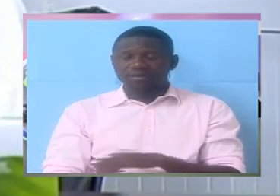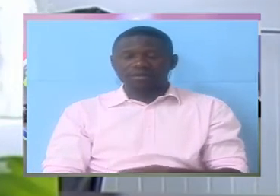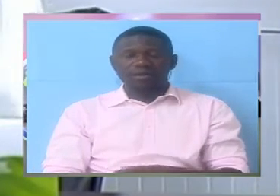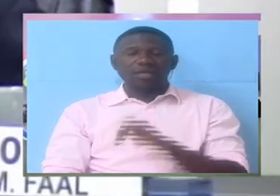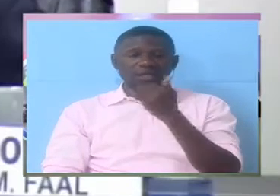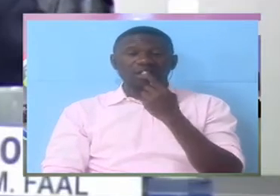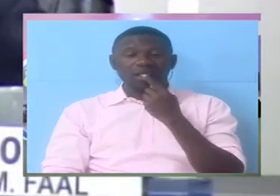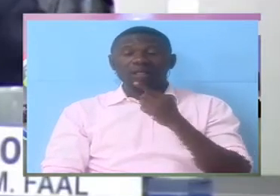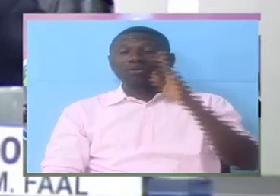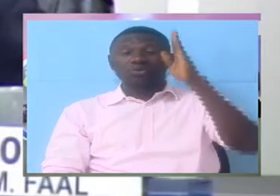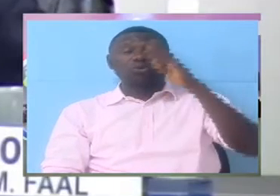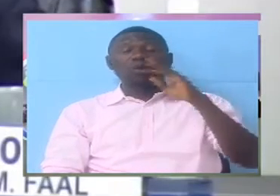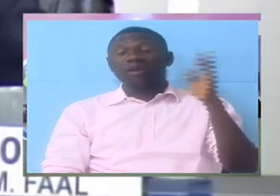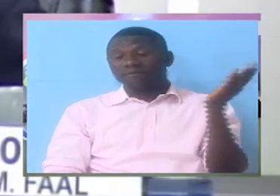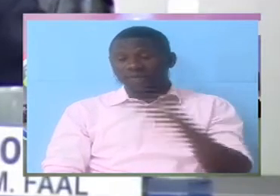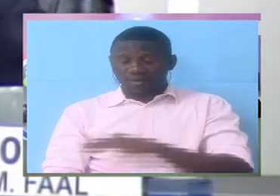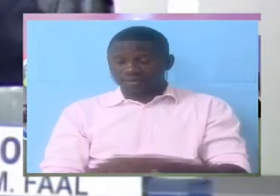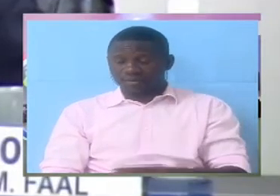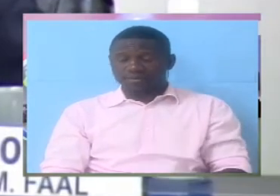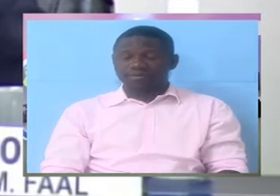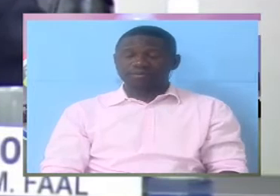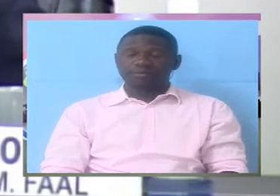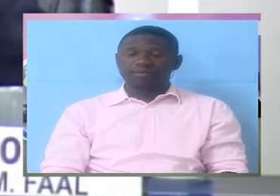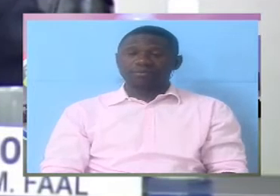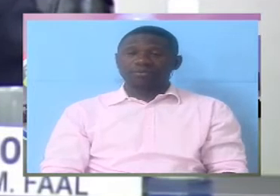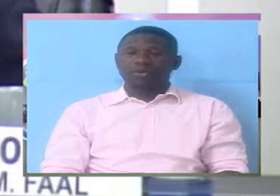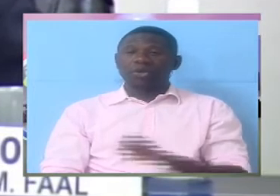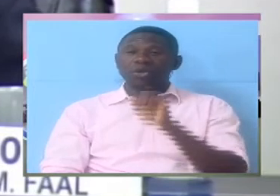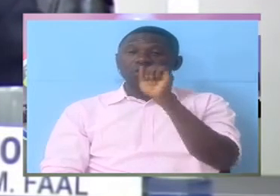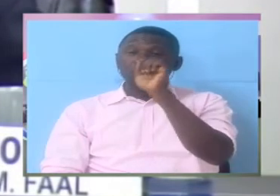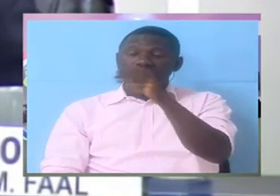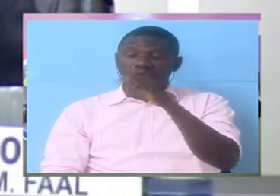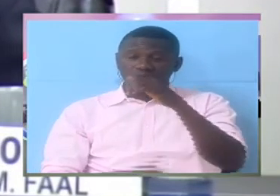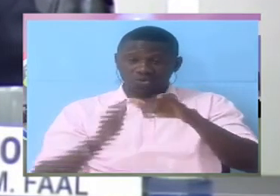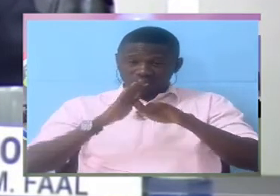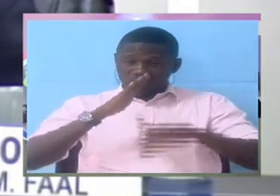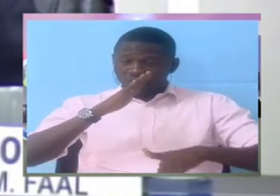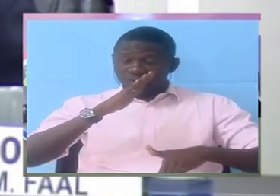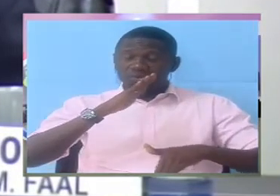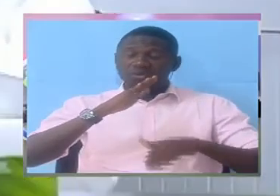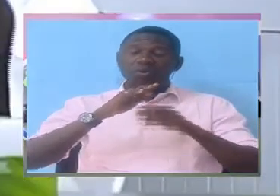your subordinates who did the torturing, you identified them, didn't you?